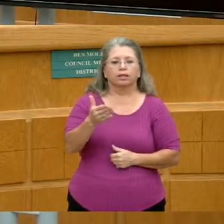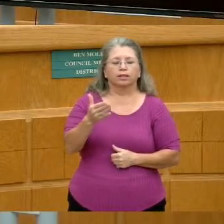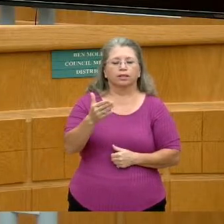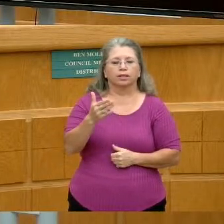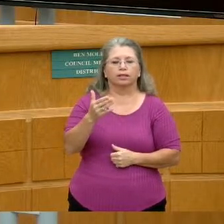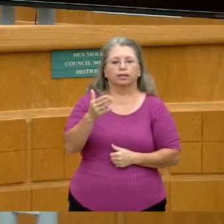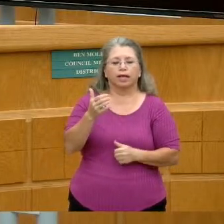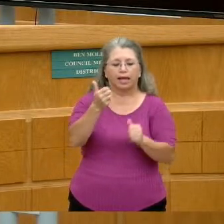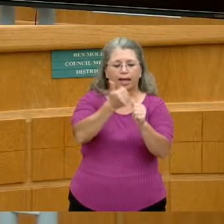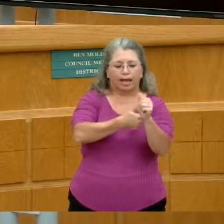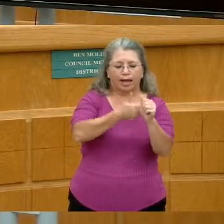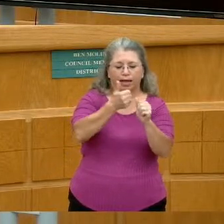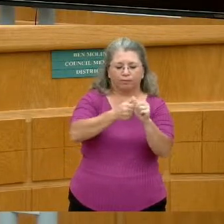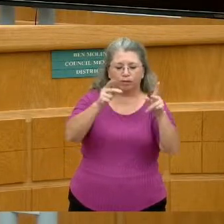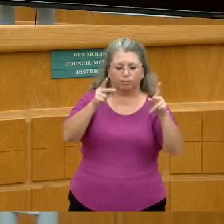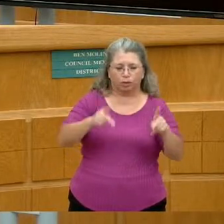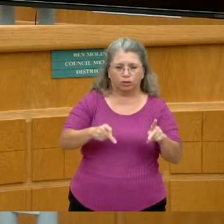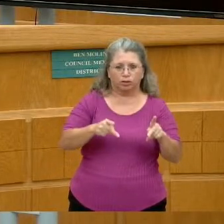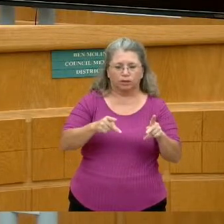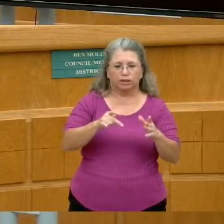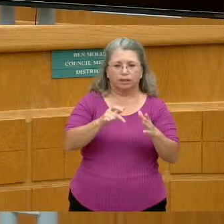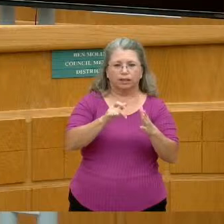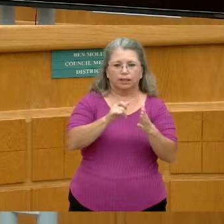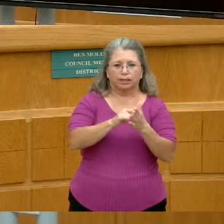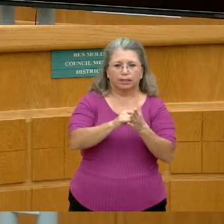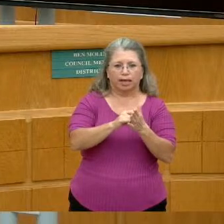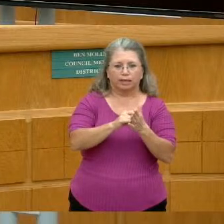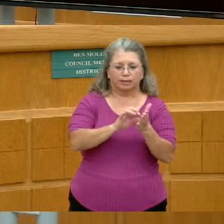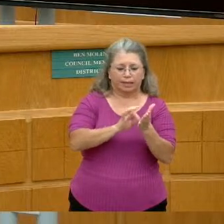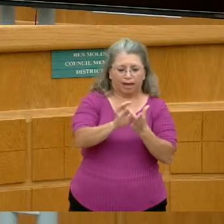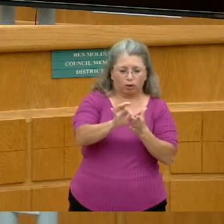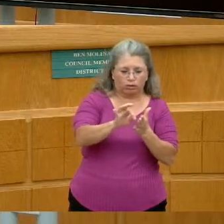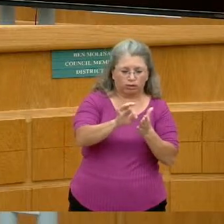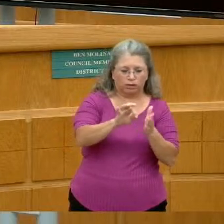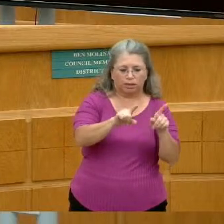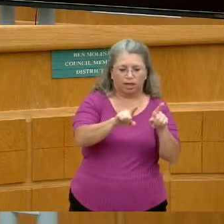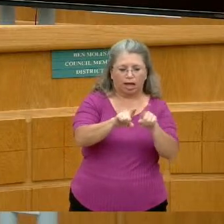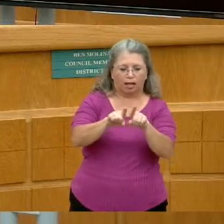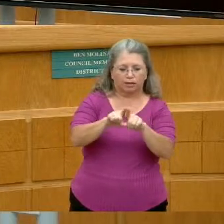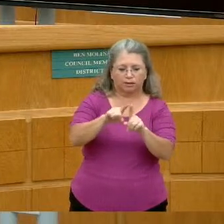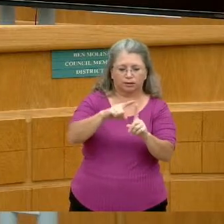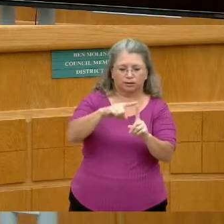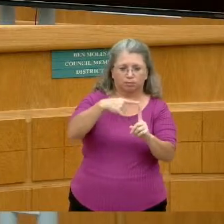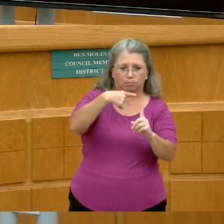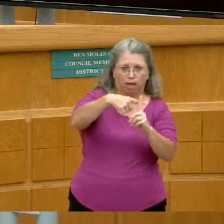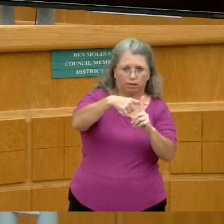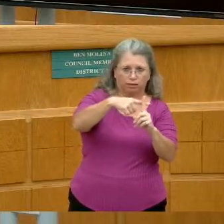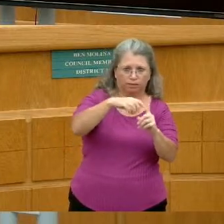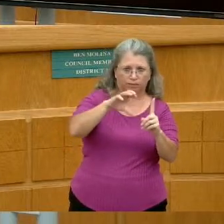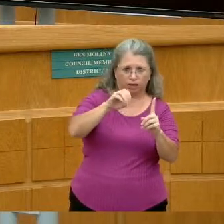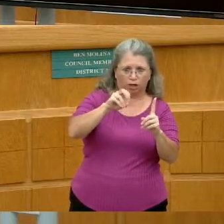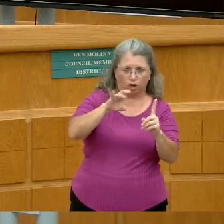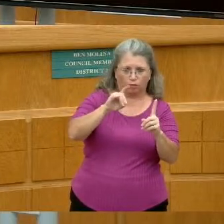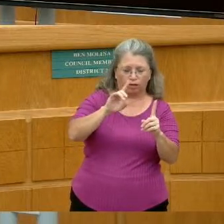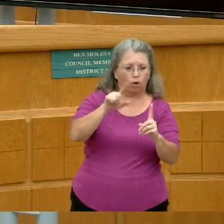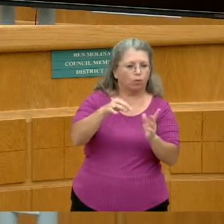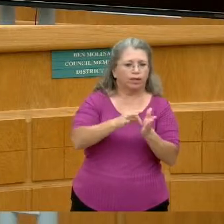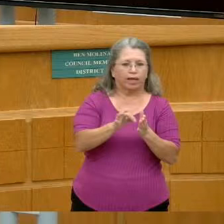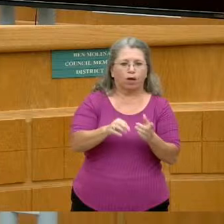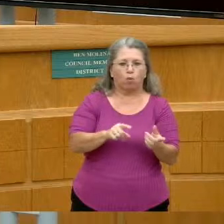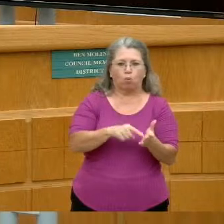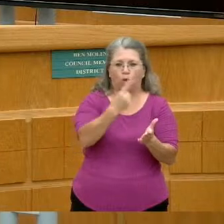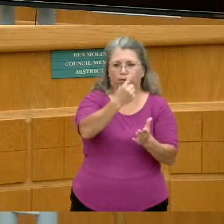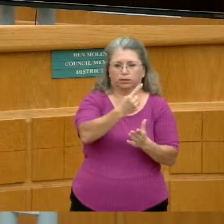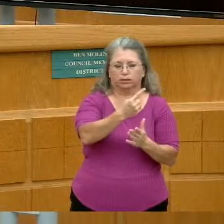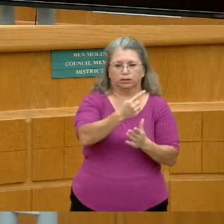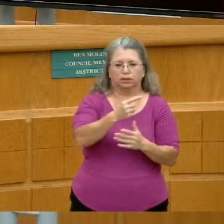person that gets counted as a positive, they only get counted once. And the way that's happening is that in our public health department, positive tests come into